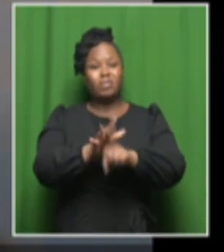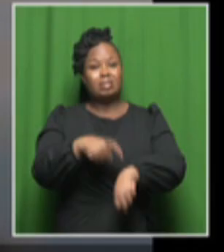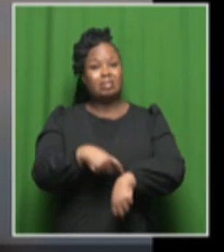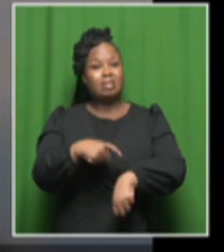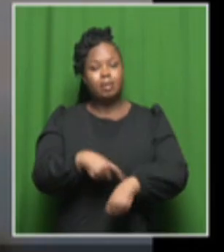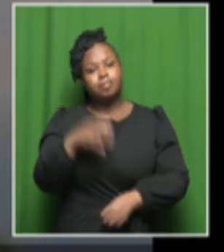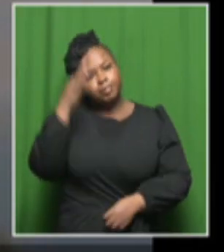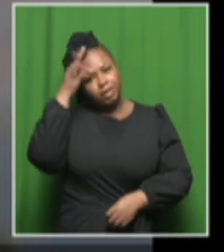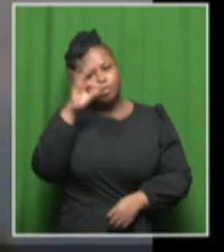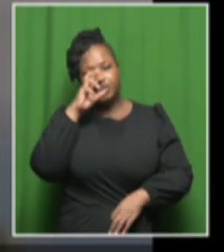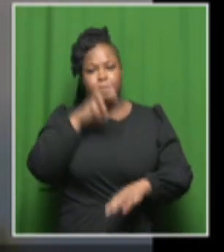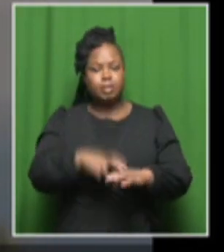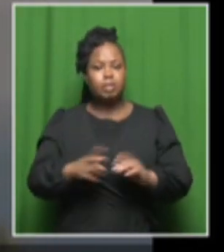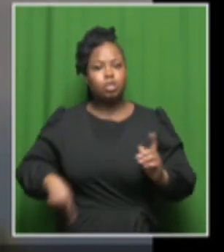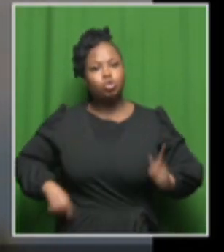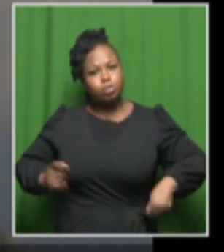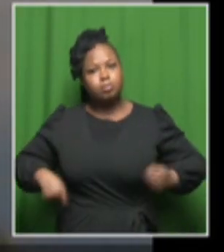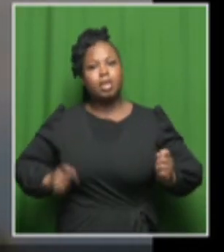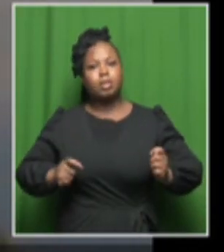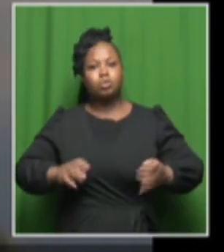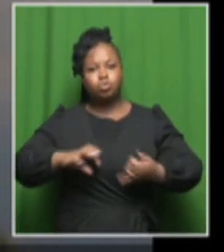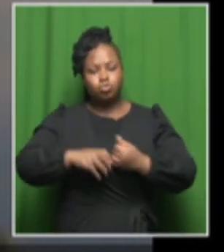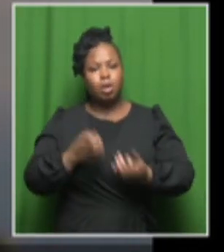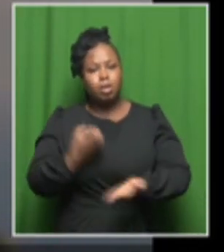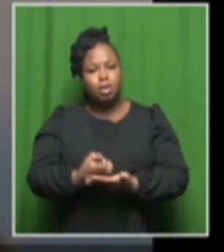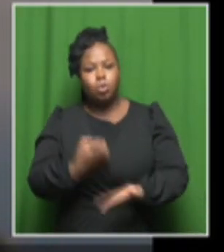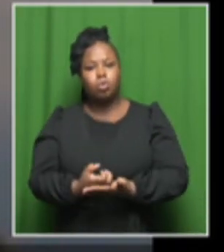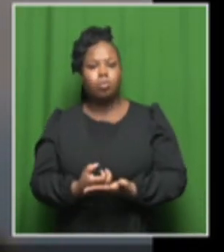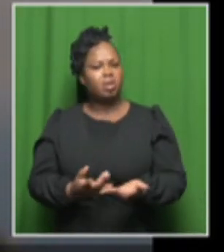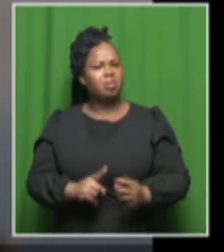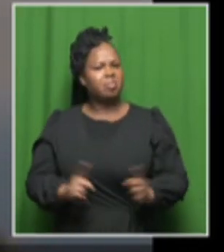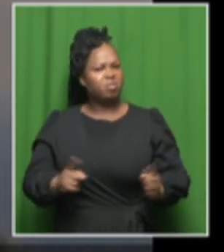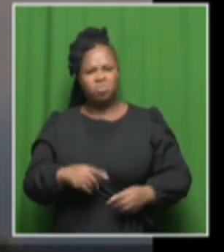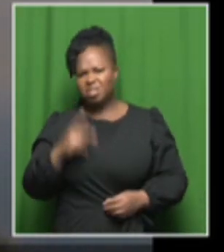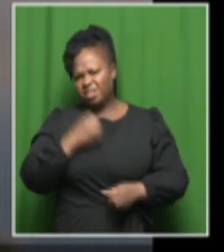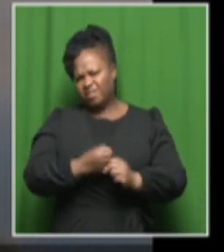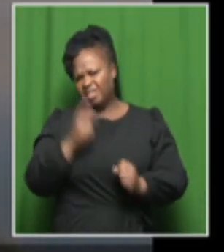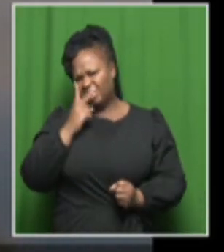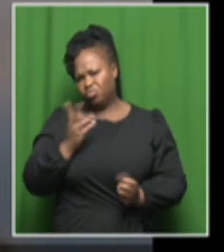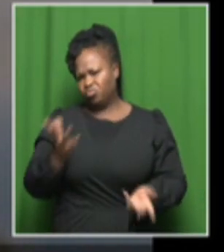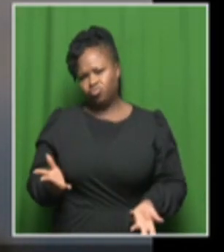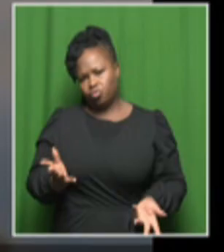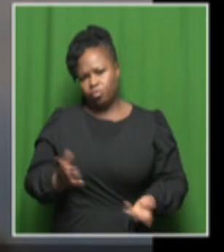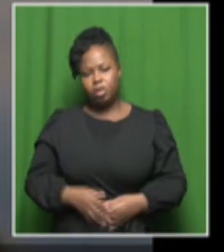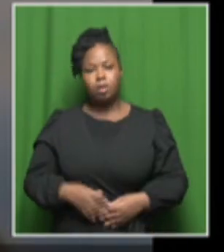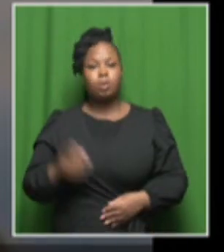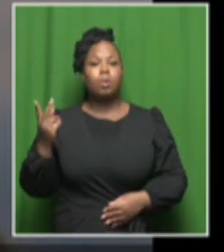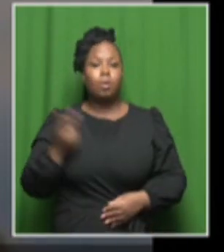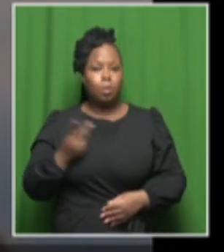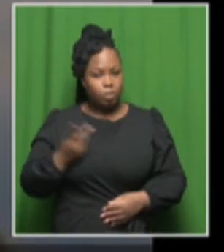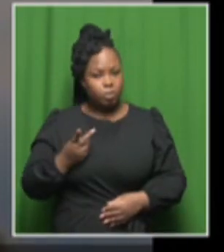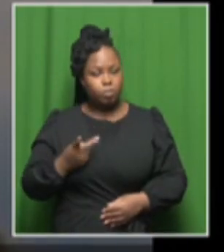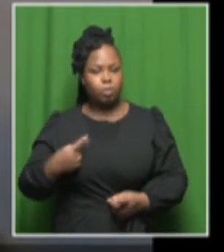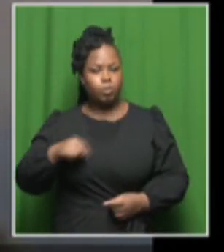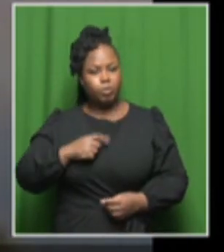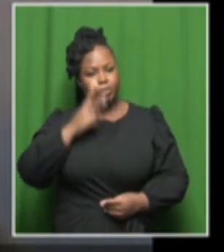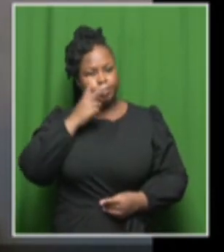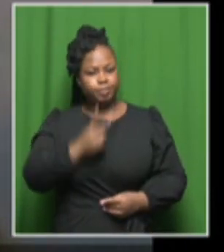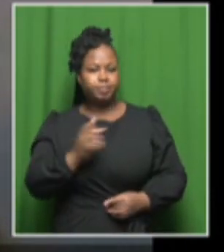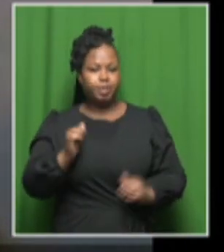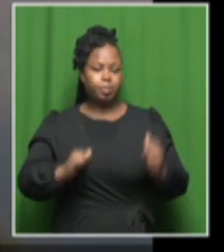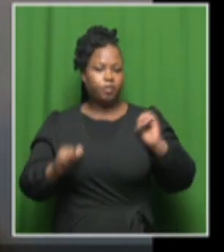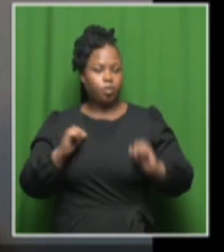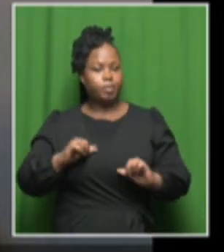government needed to spend in order to stimulate the economy. So we did not see that. Over and above that, when we look into the